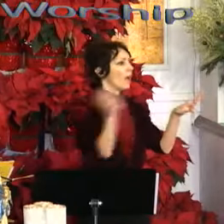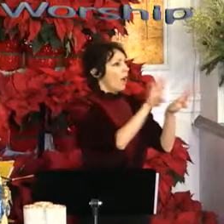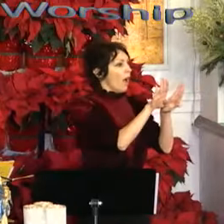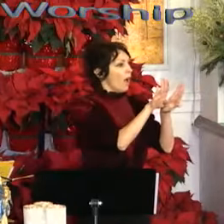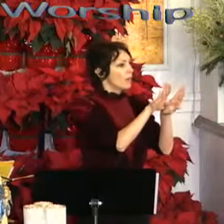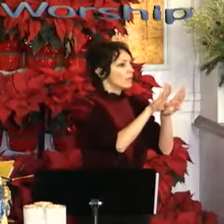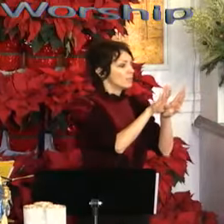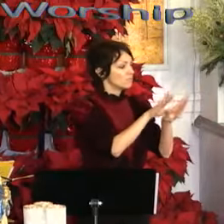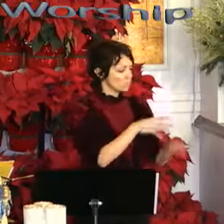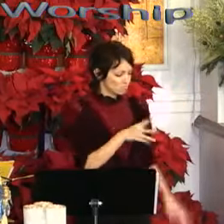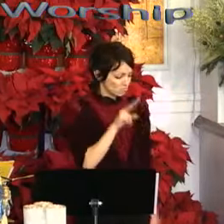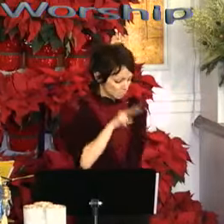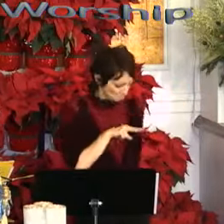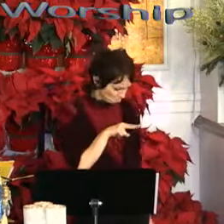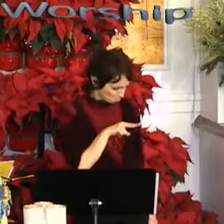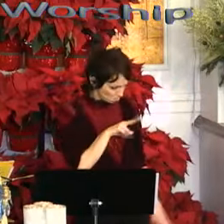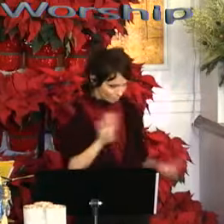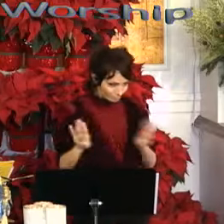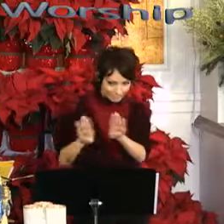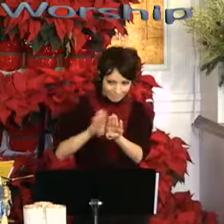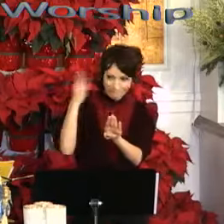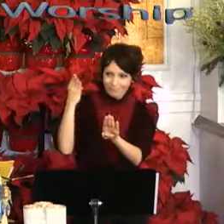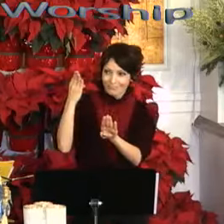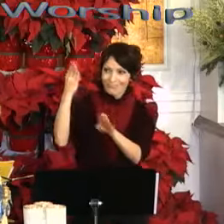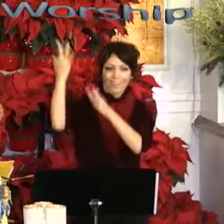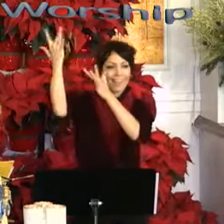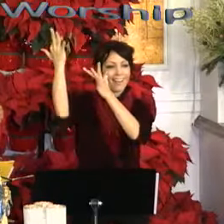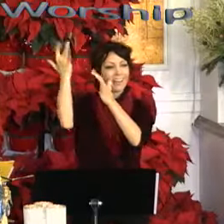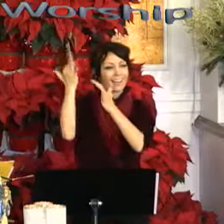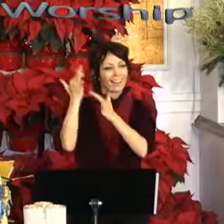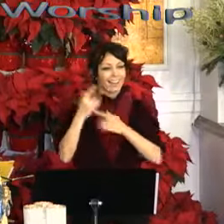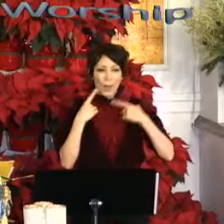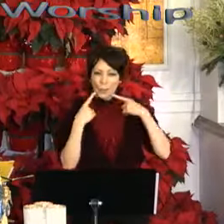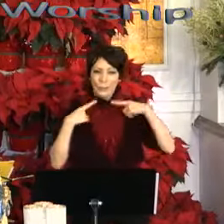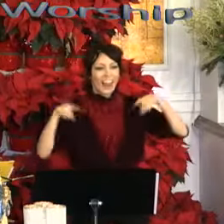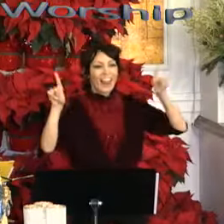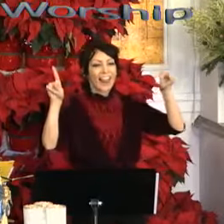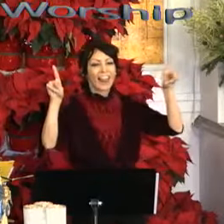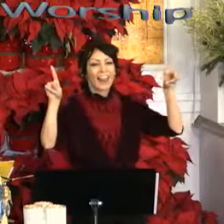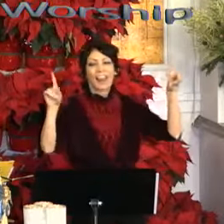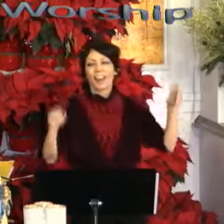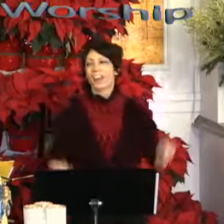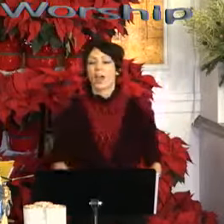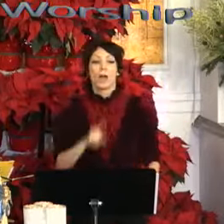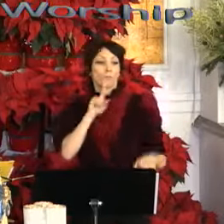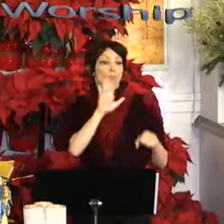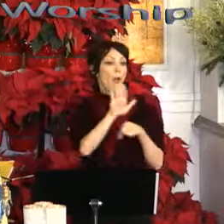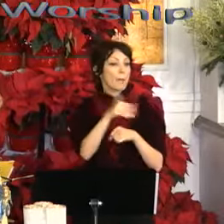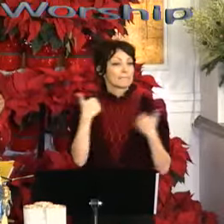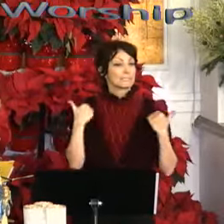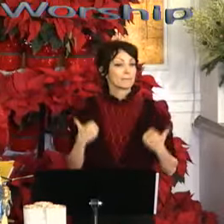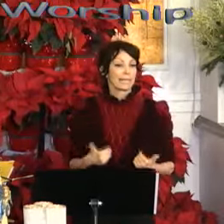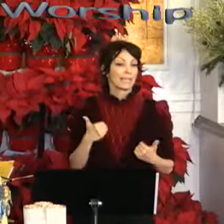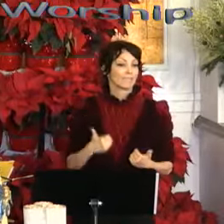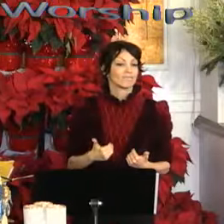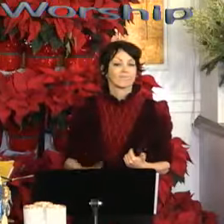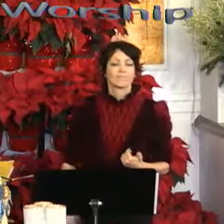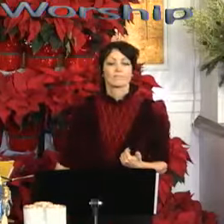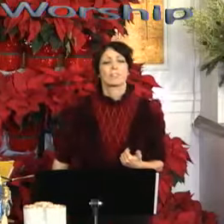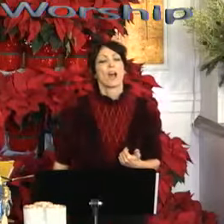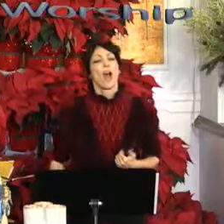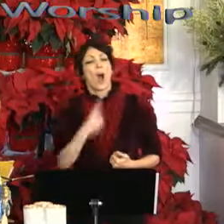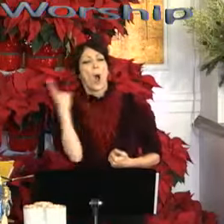Whenever one door closes, I hope one more opens. And promise me